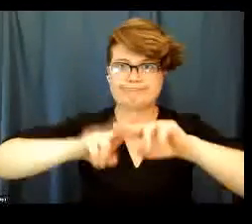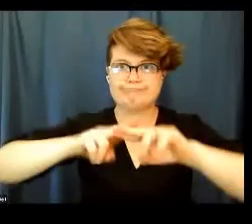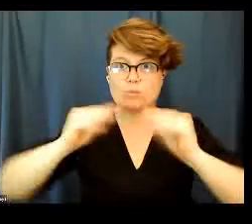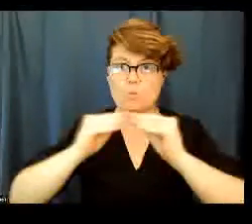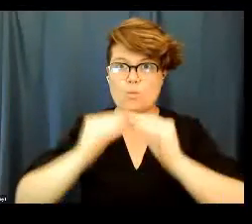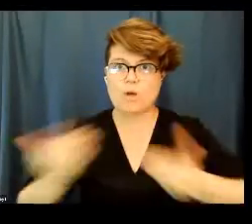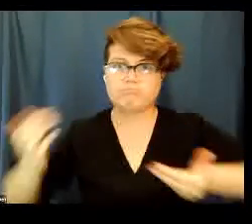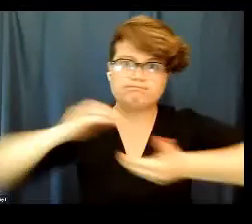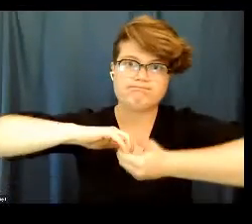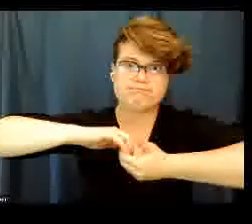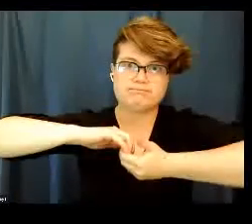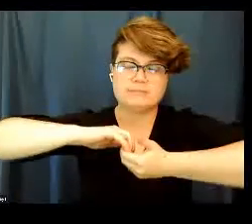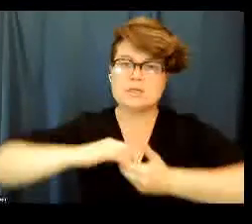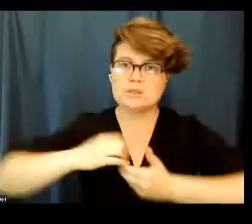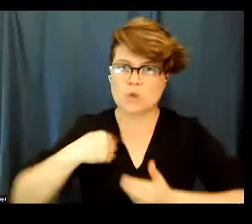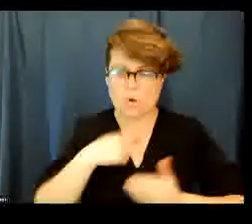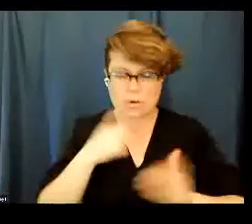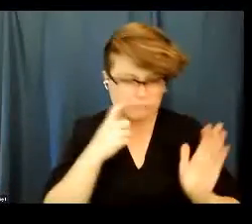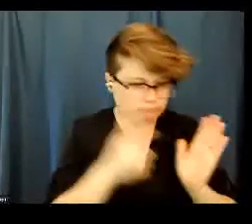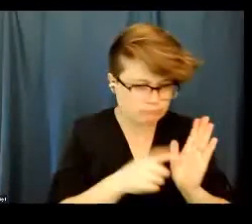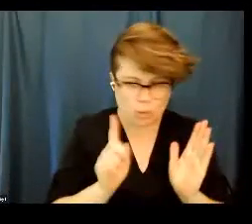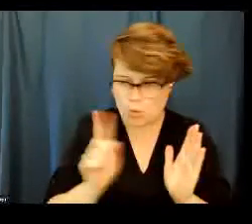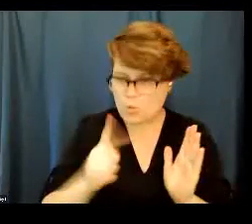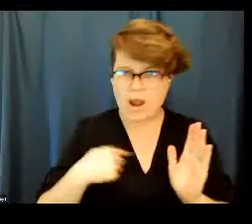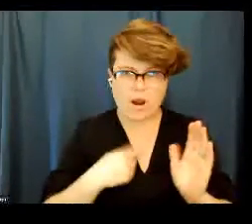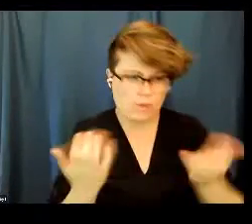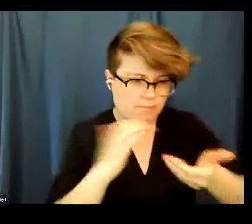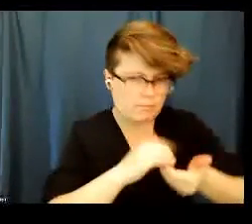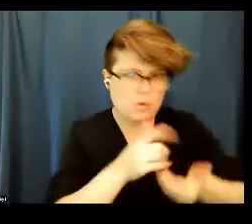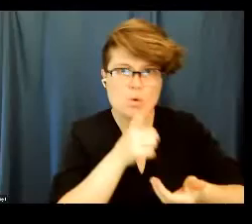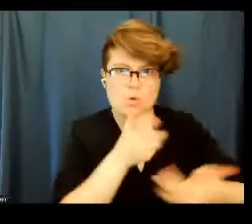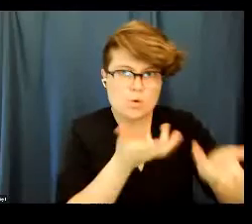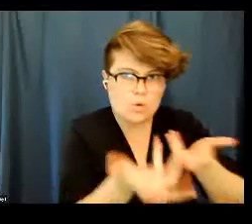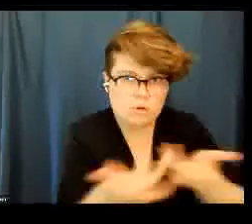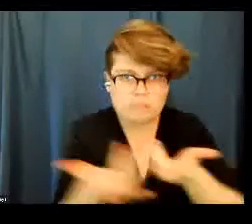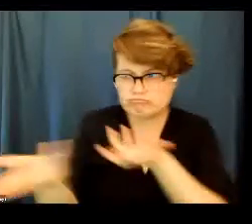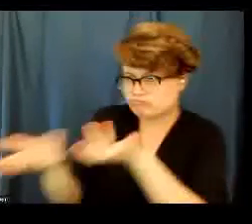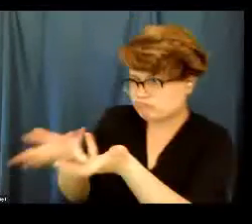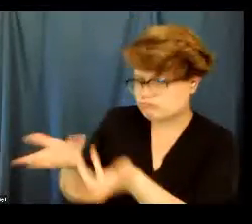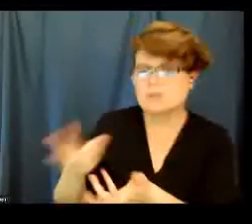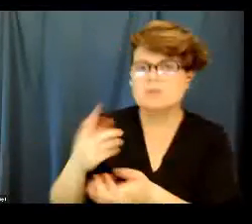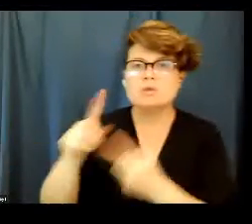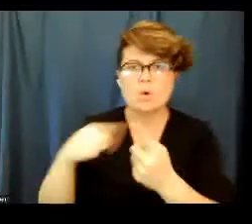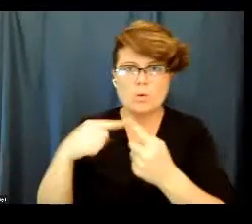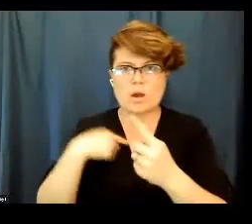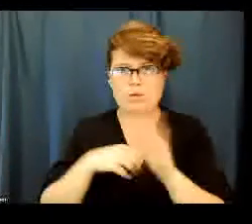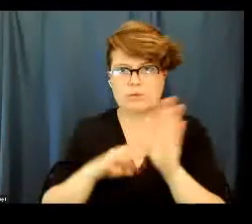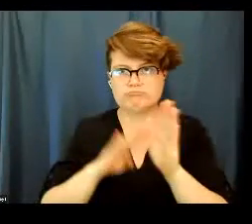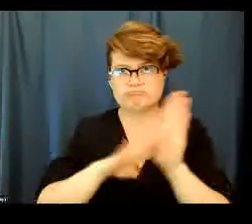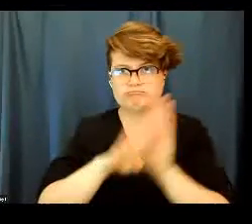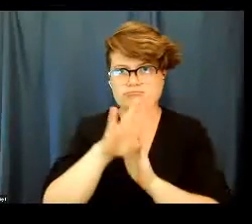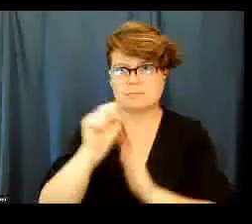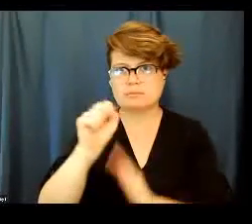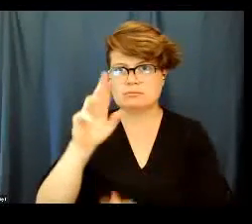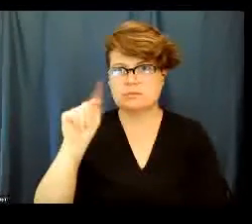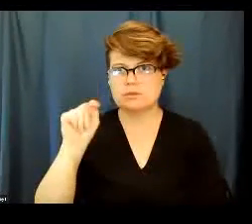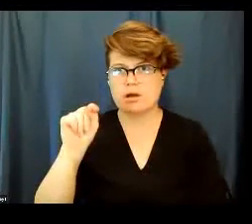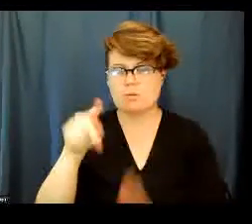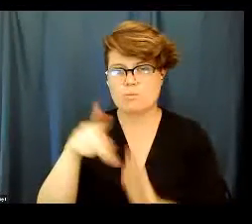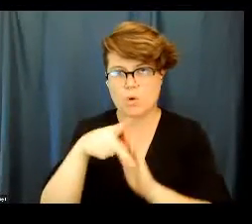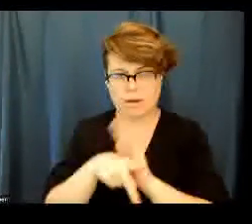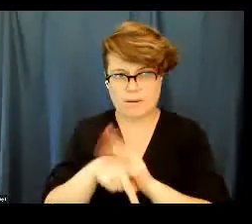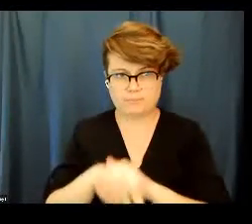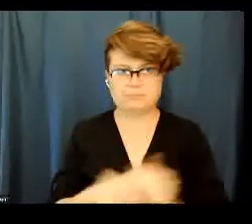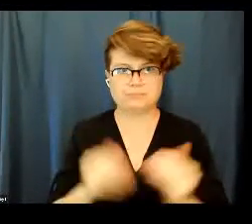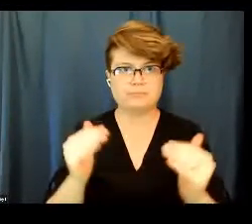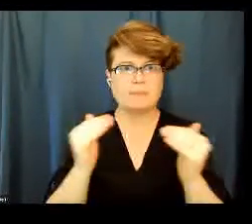identify where we are collaborating, what we can do better to collaborate when we're working on our SART protocol. We increase consistency, making sure that